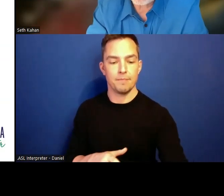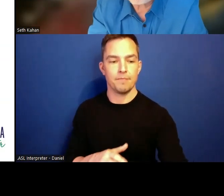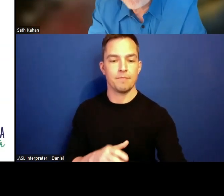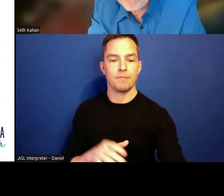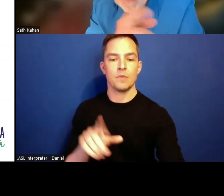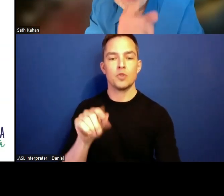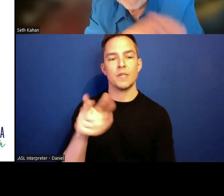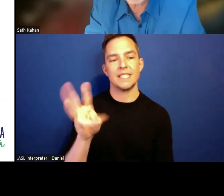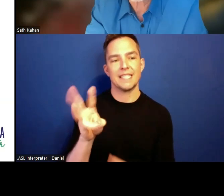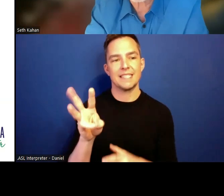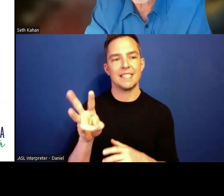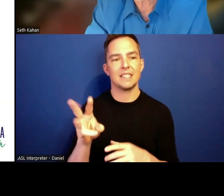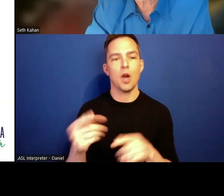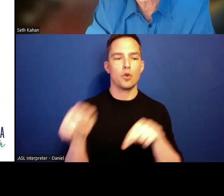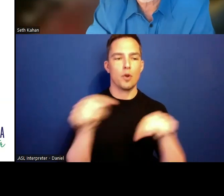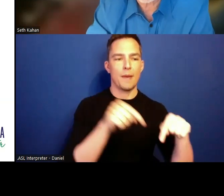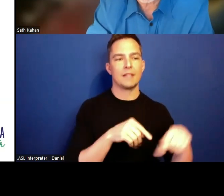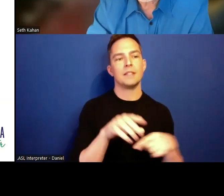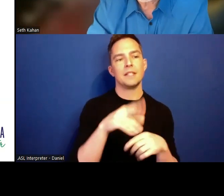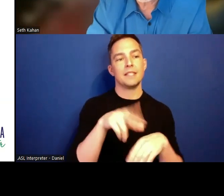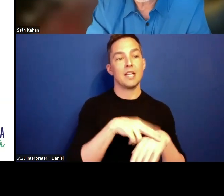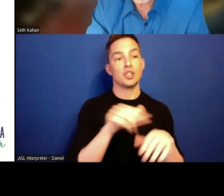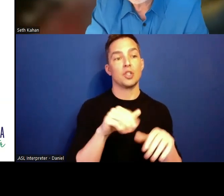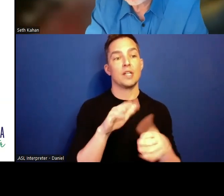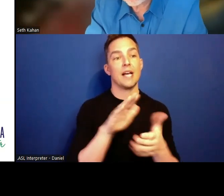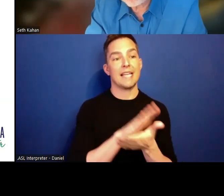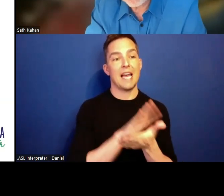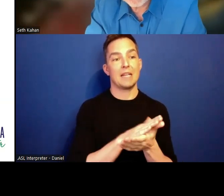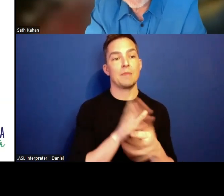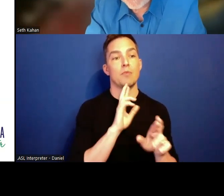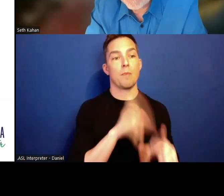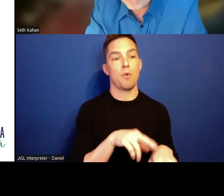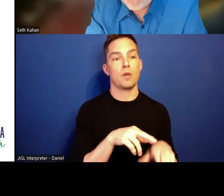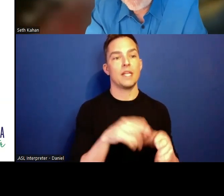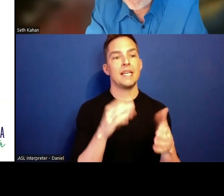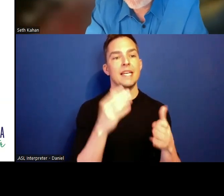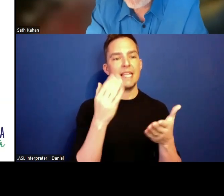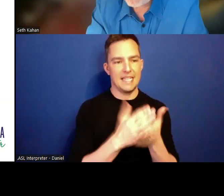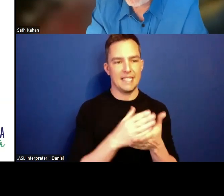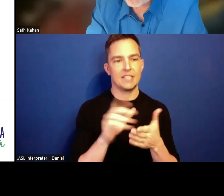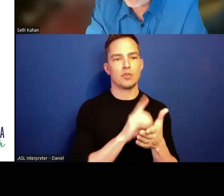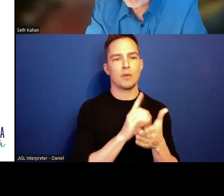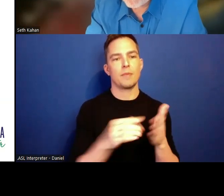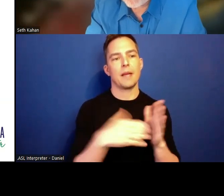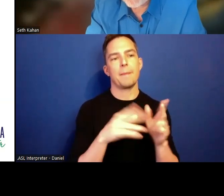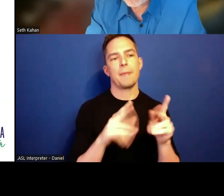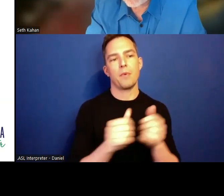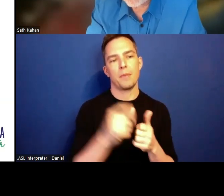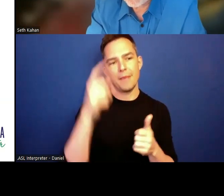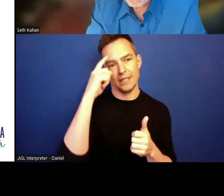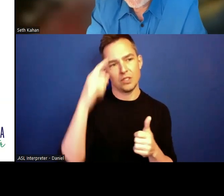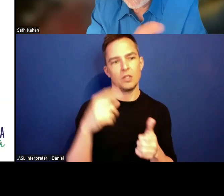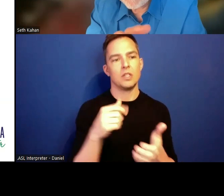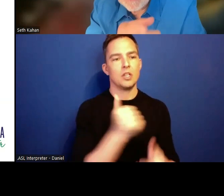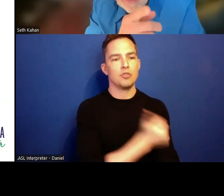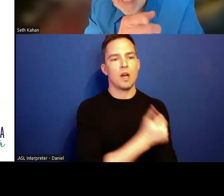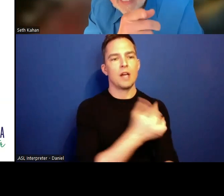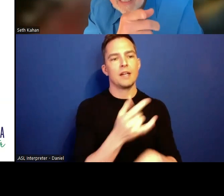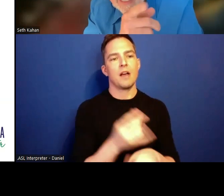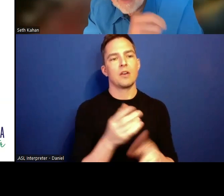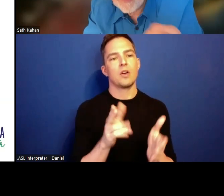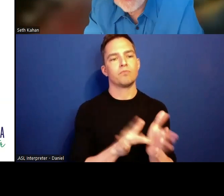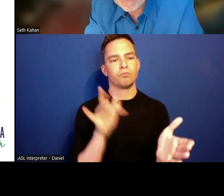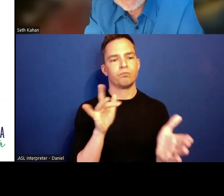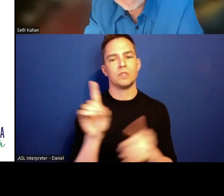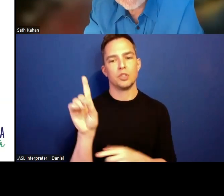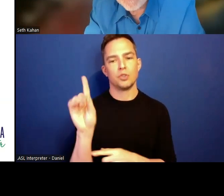2016 the National Academy's report, Ending Discrimination Against People with Mental and Substance Use Disorders. And that's